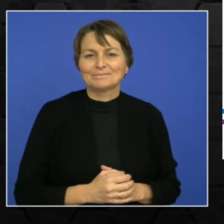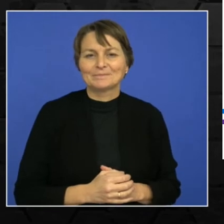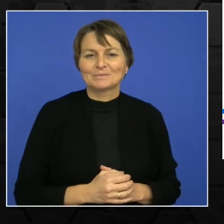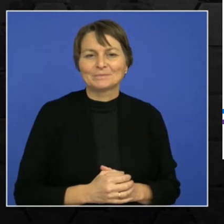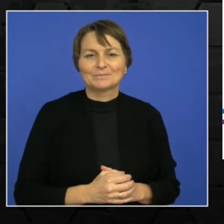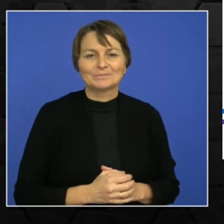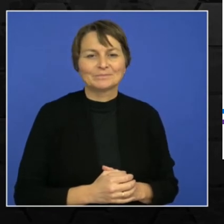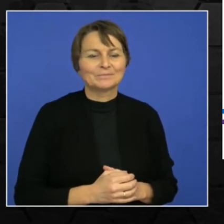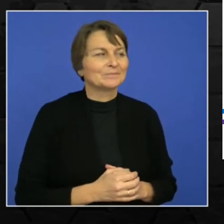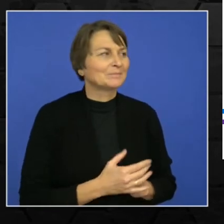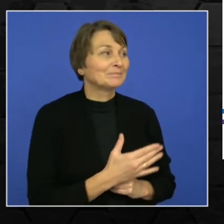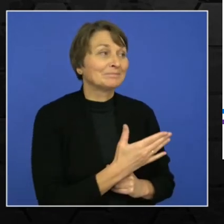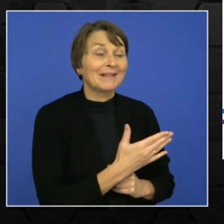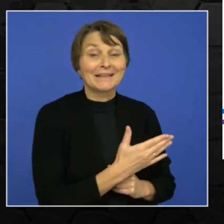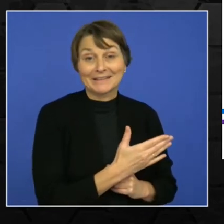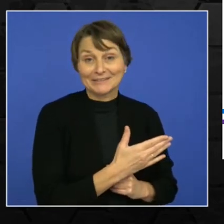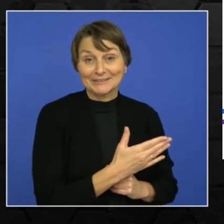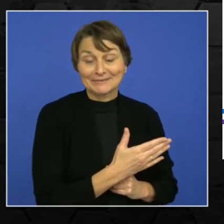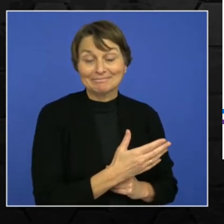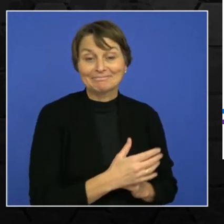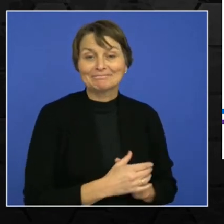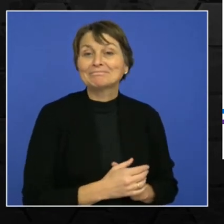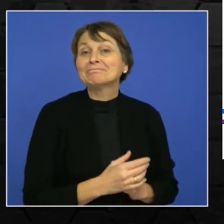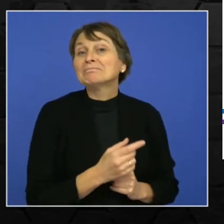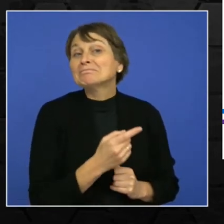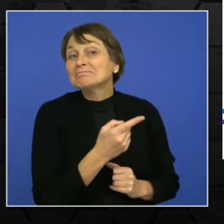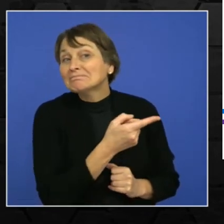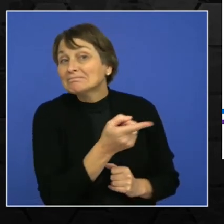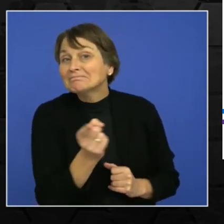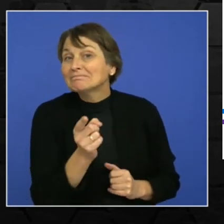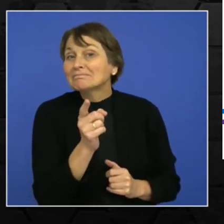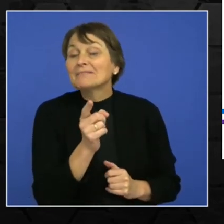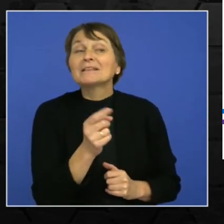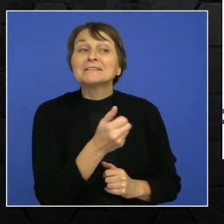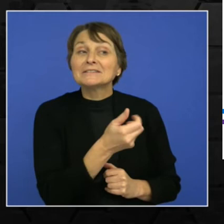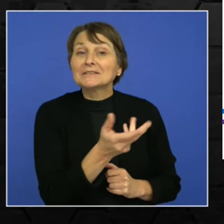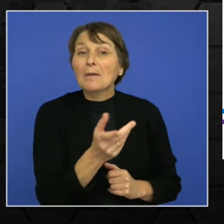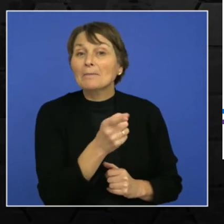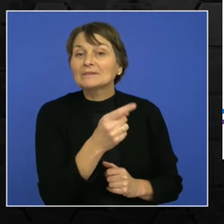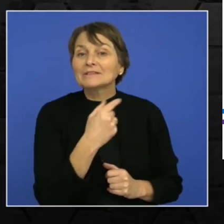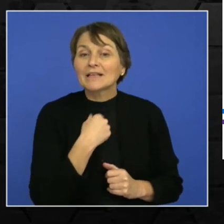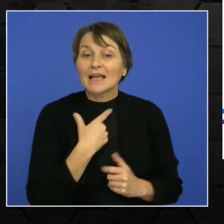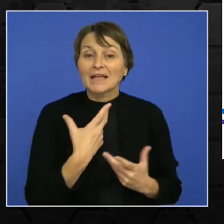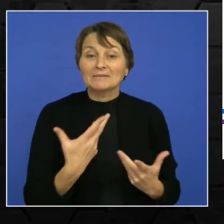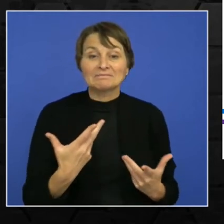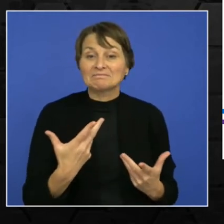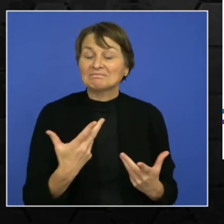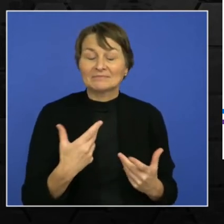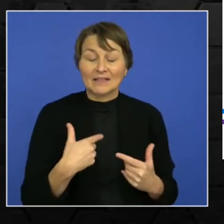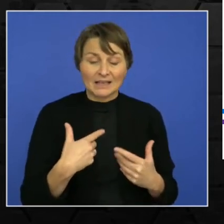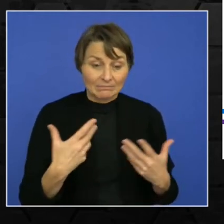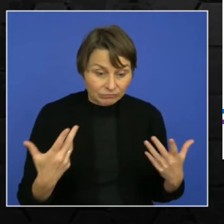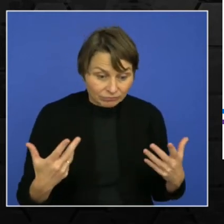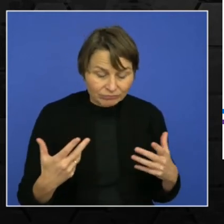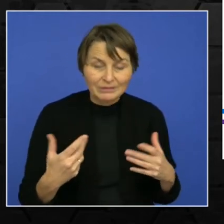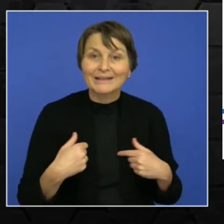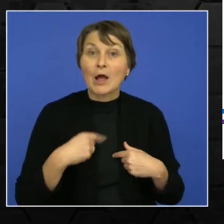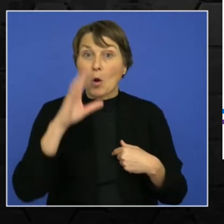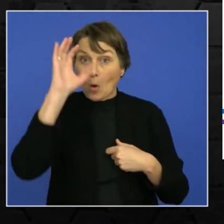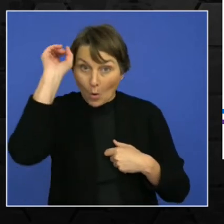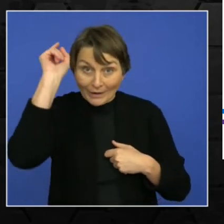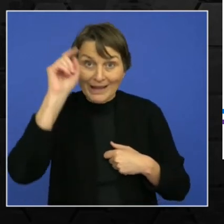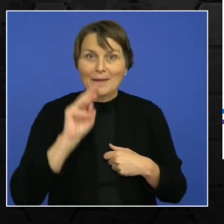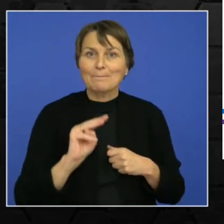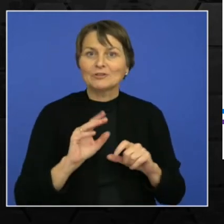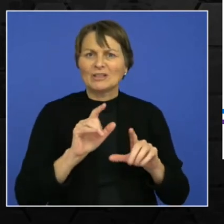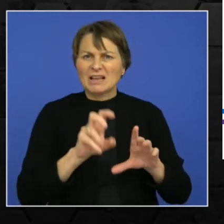Okay. And then there are some people who miss all of these stuff and directly hop into machine learning. Don't